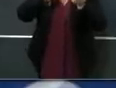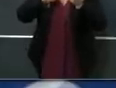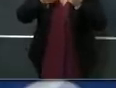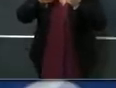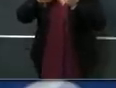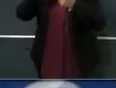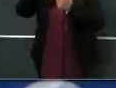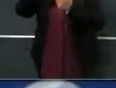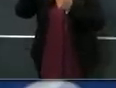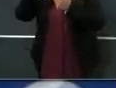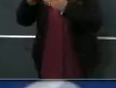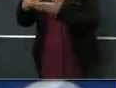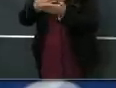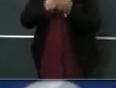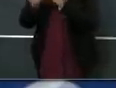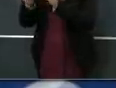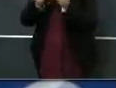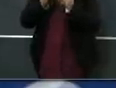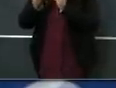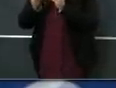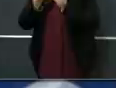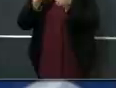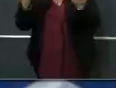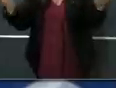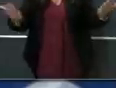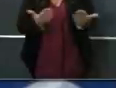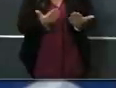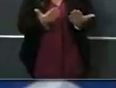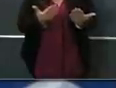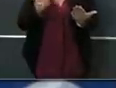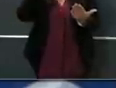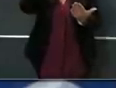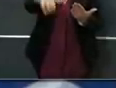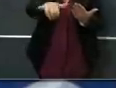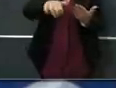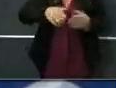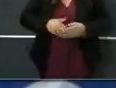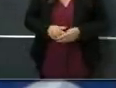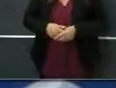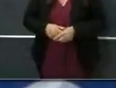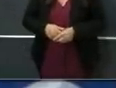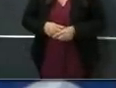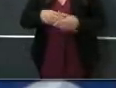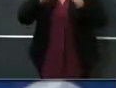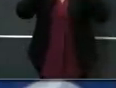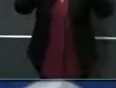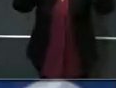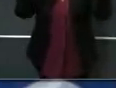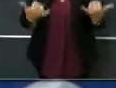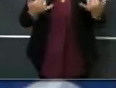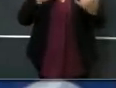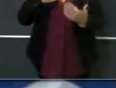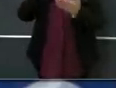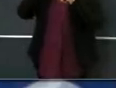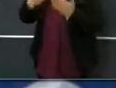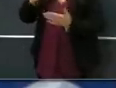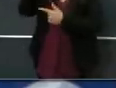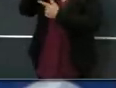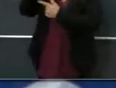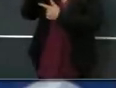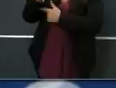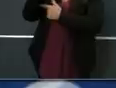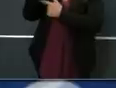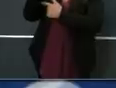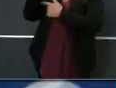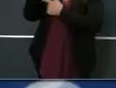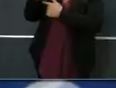that. With that, let me just extend my appreciation to Linda Darling-Hammond for her patience, for being on the phone.